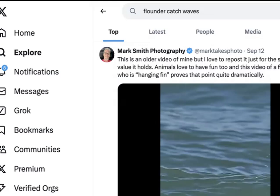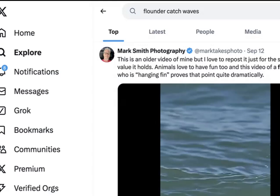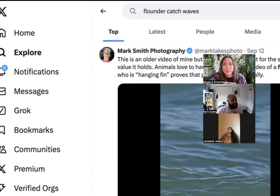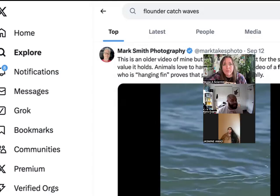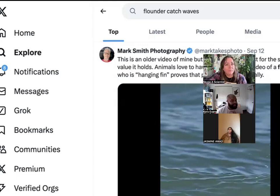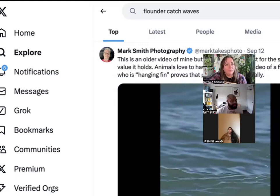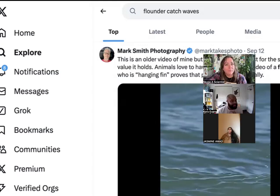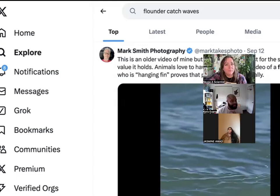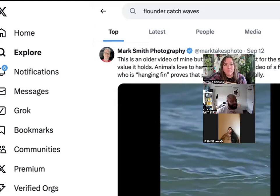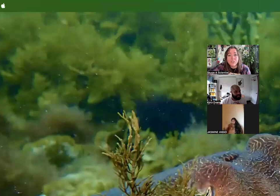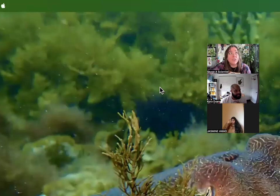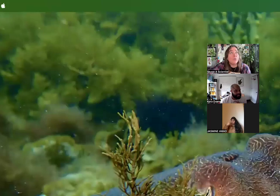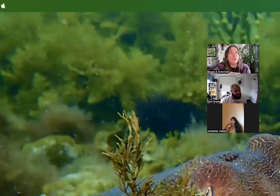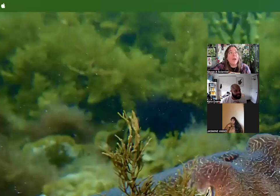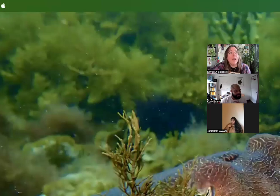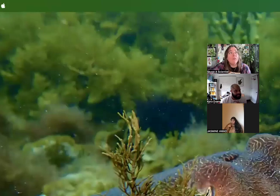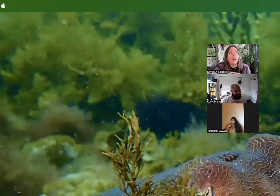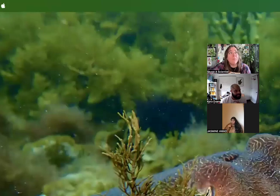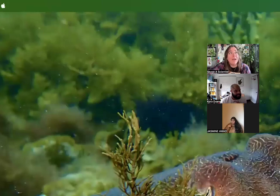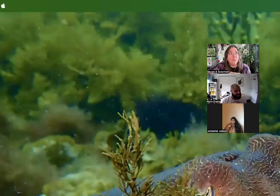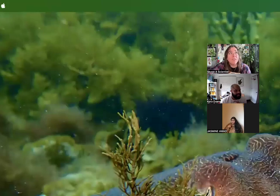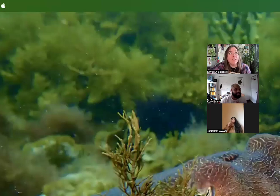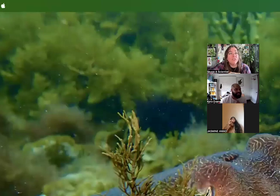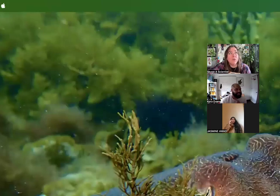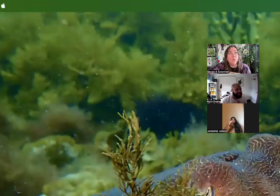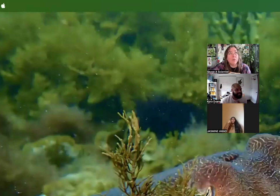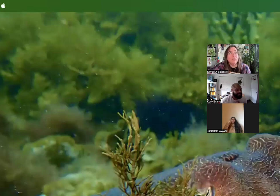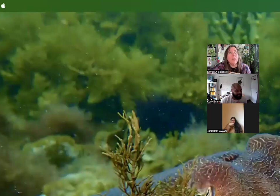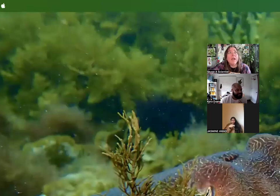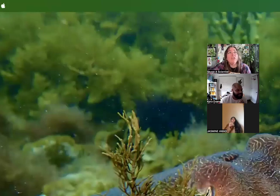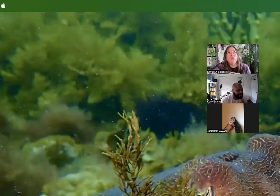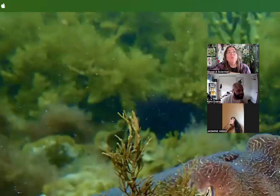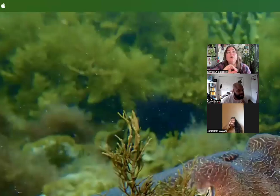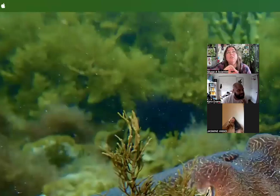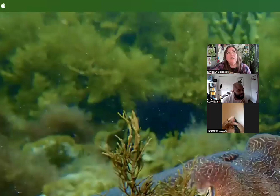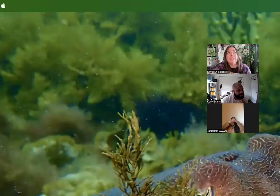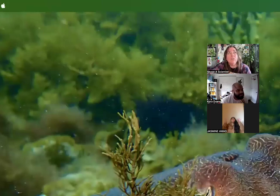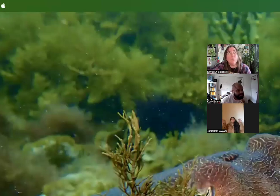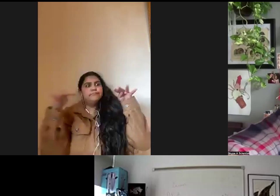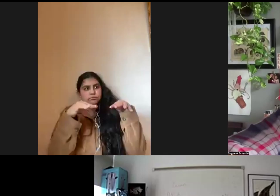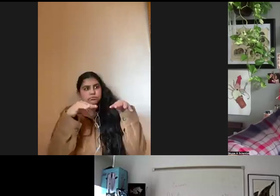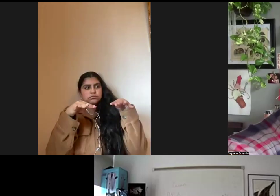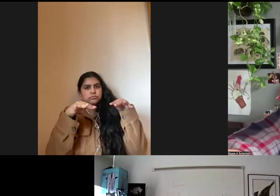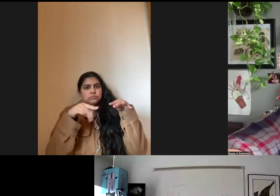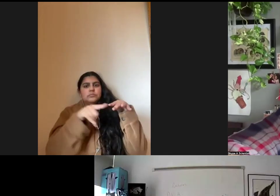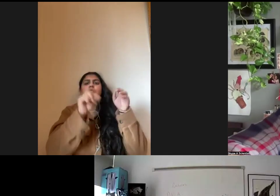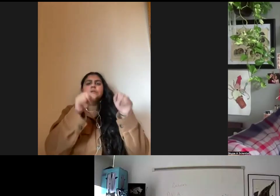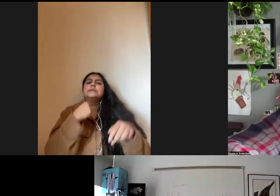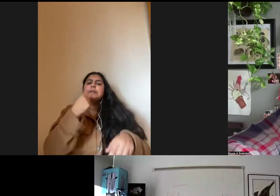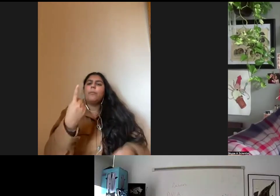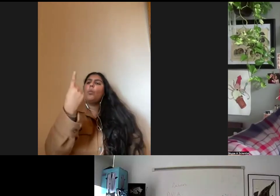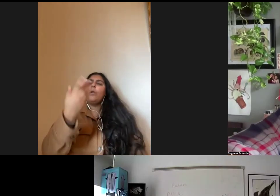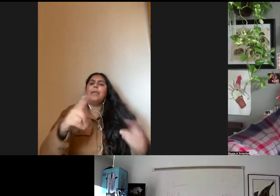This is the question for me. This is a question for you. You have everyone's attention in the whole world, and you can tell them one thing about your